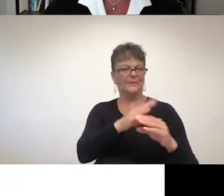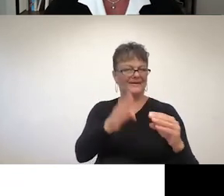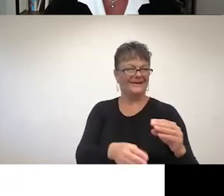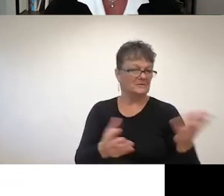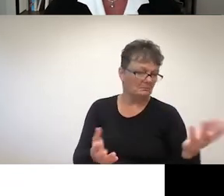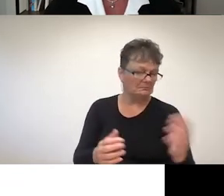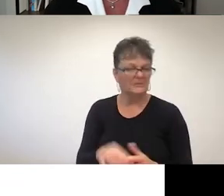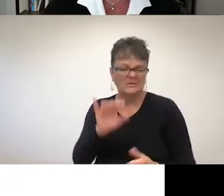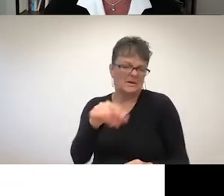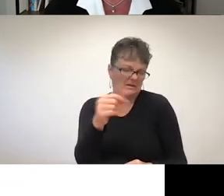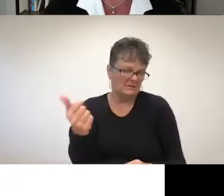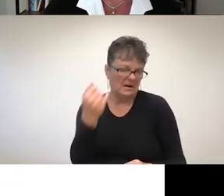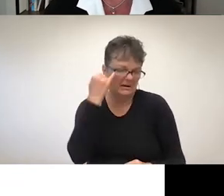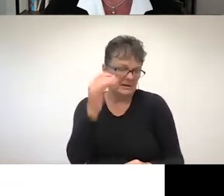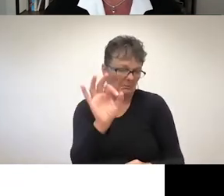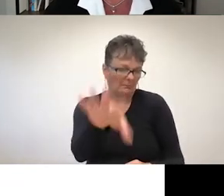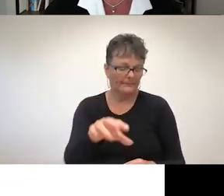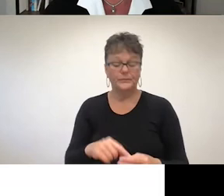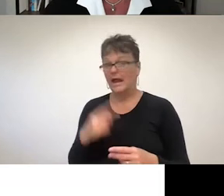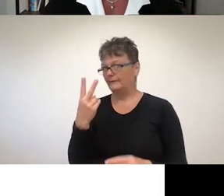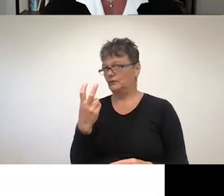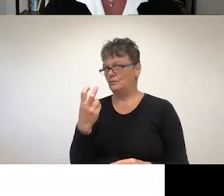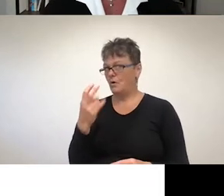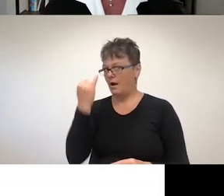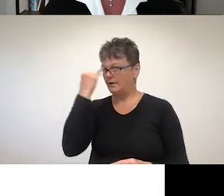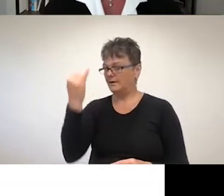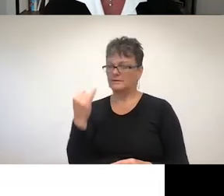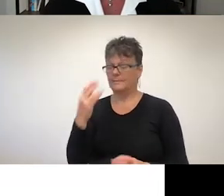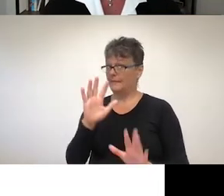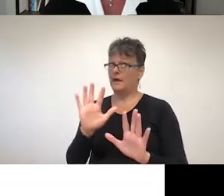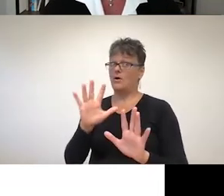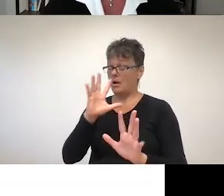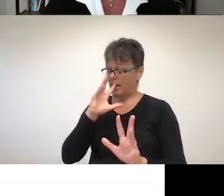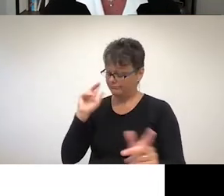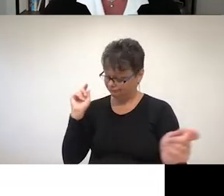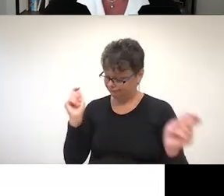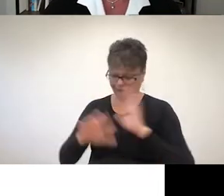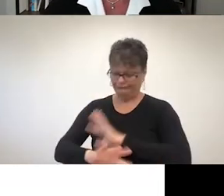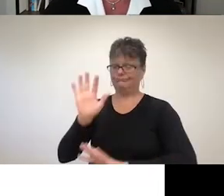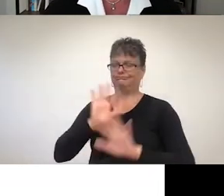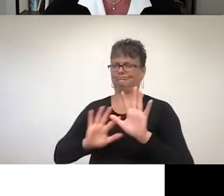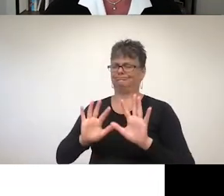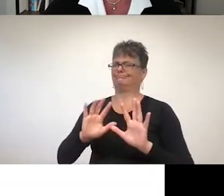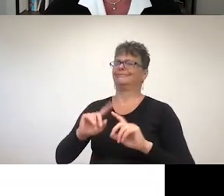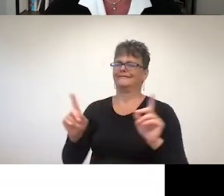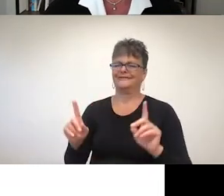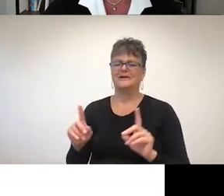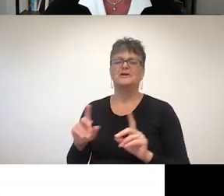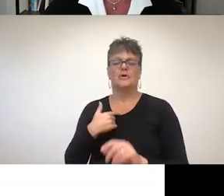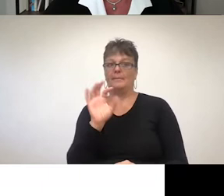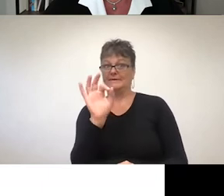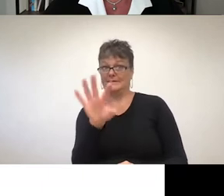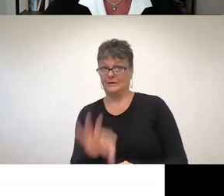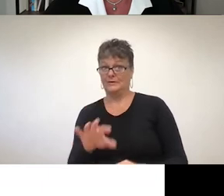ideas, and these are radical, so get ready. And after I share these ideas, we'll turn to you and see what's on your